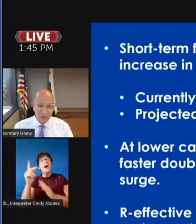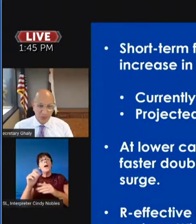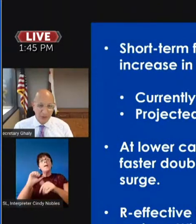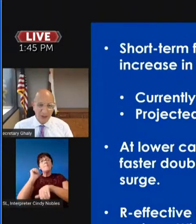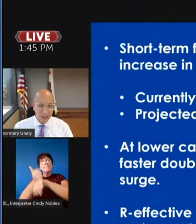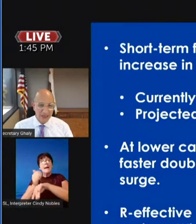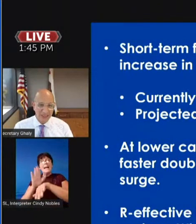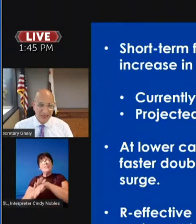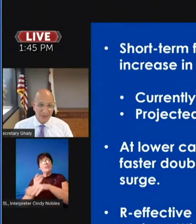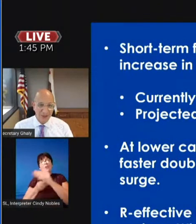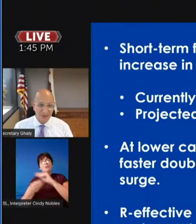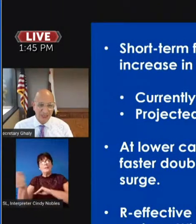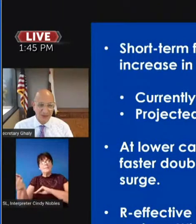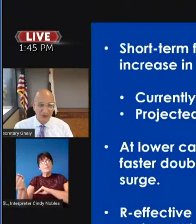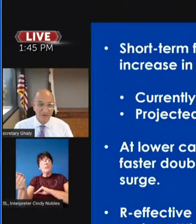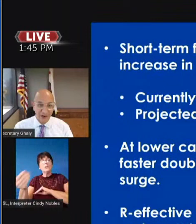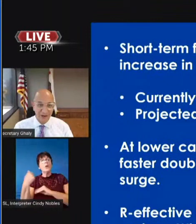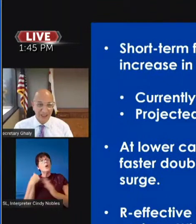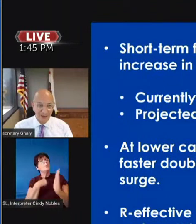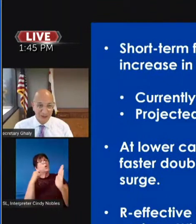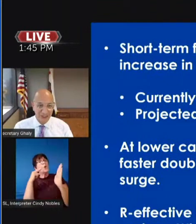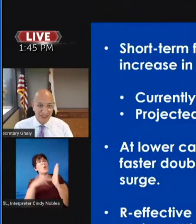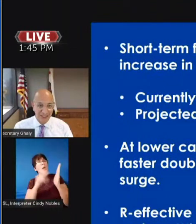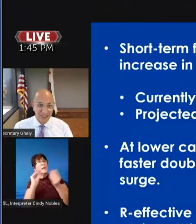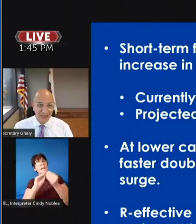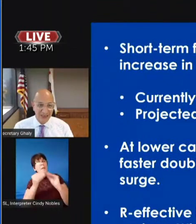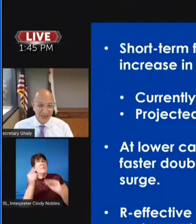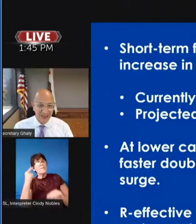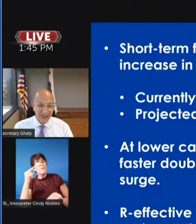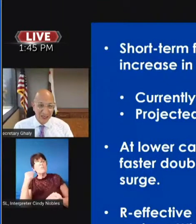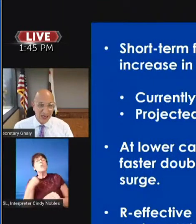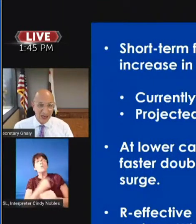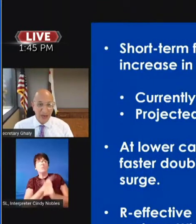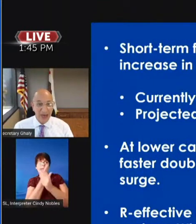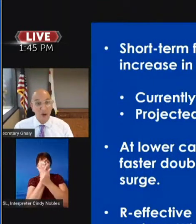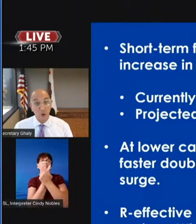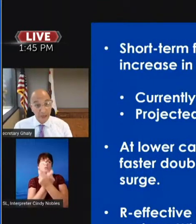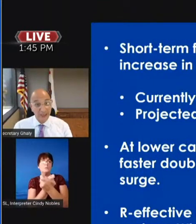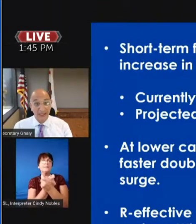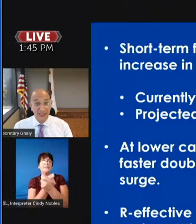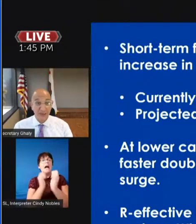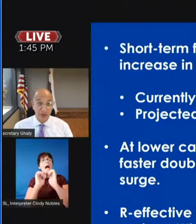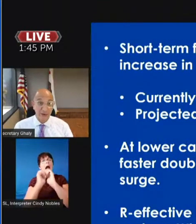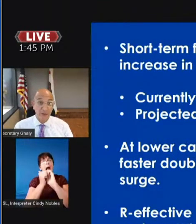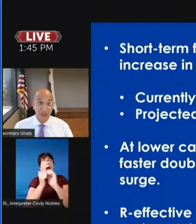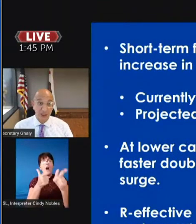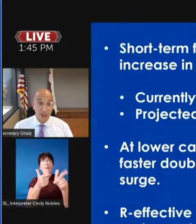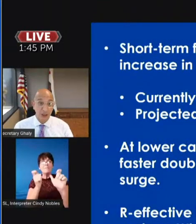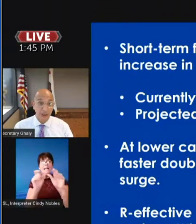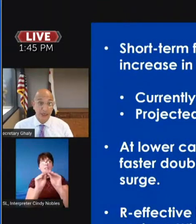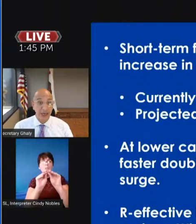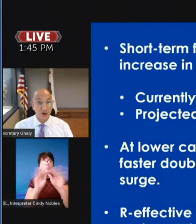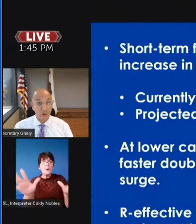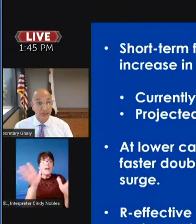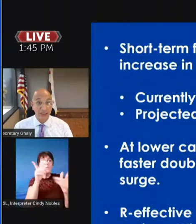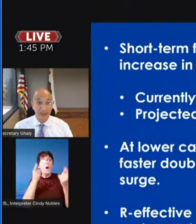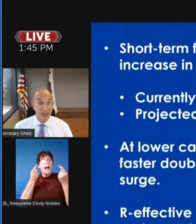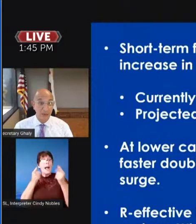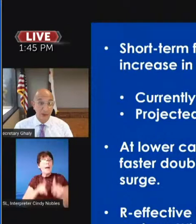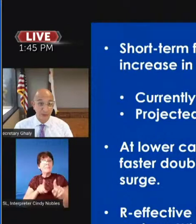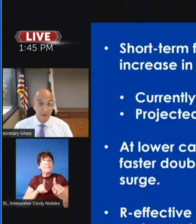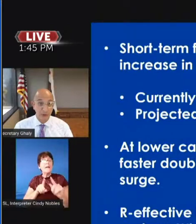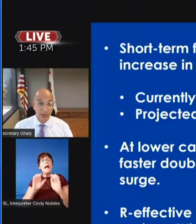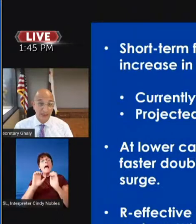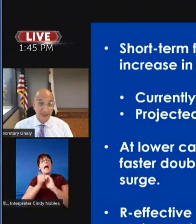of the reason why we look at this number is because we're very interested in how quickly spread will occur and how quickly